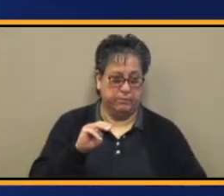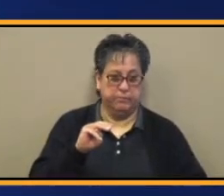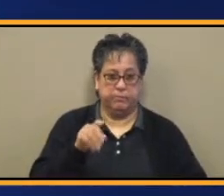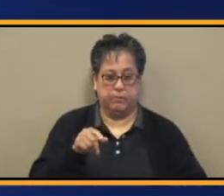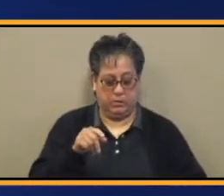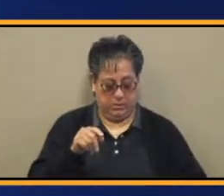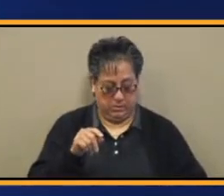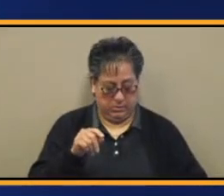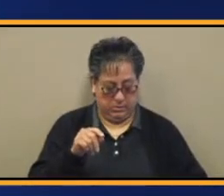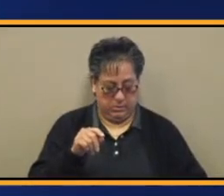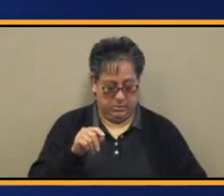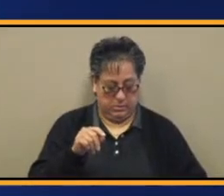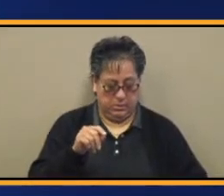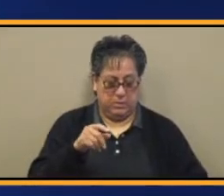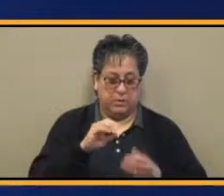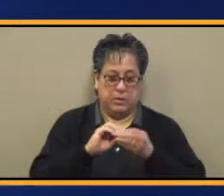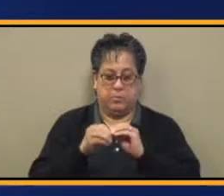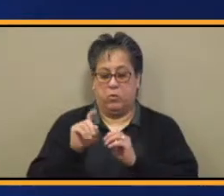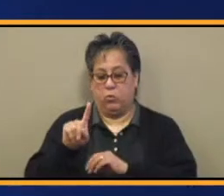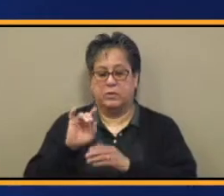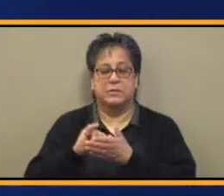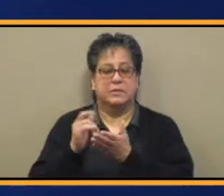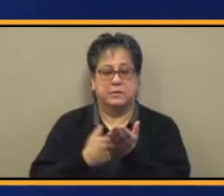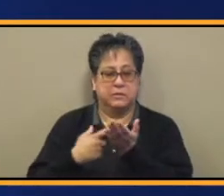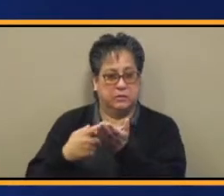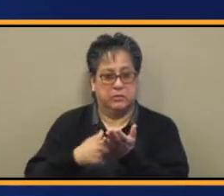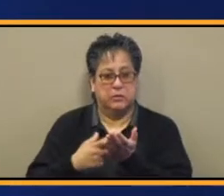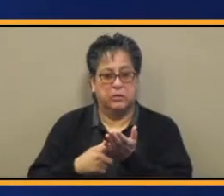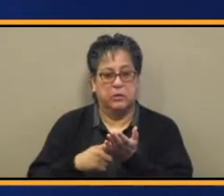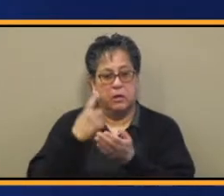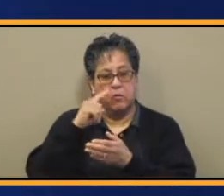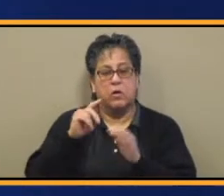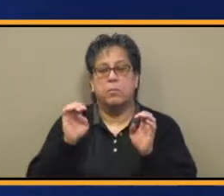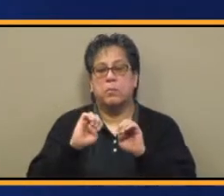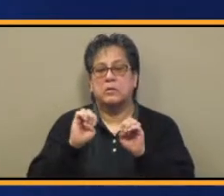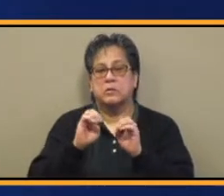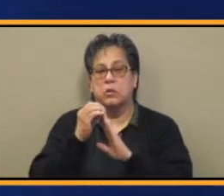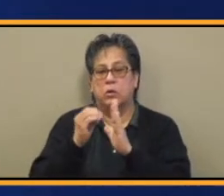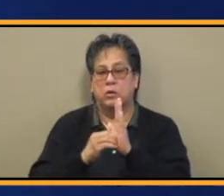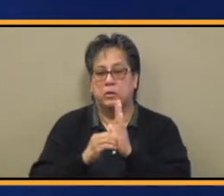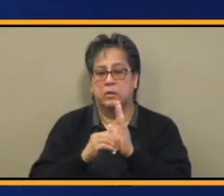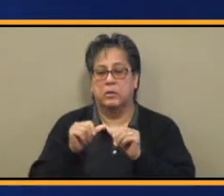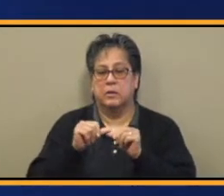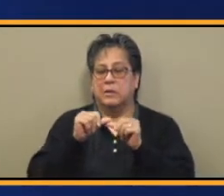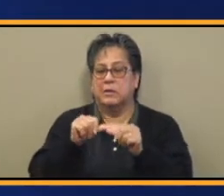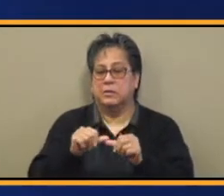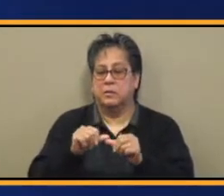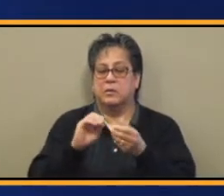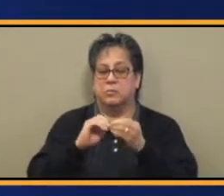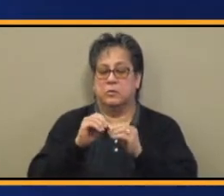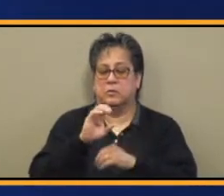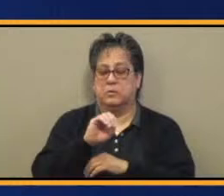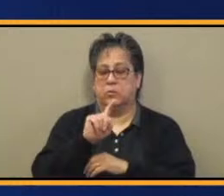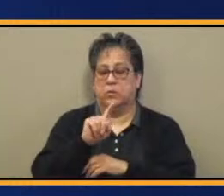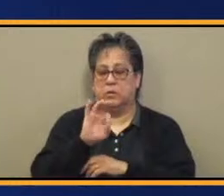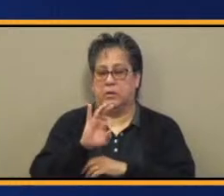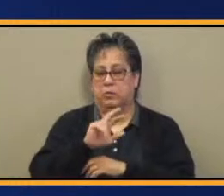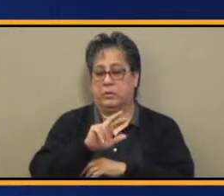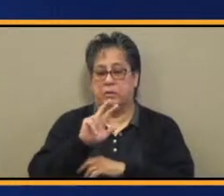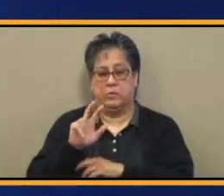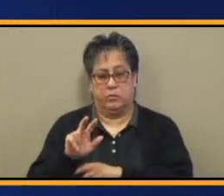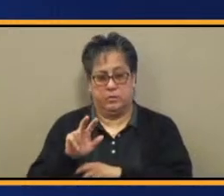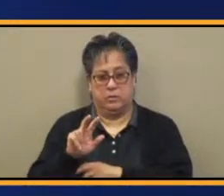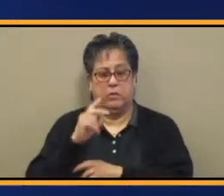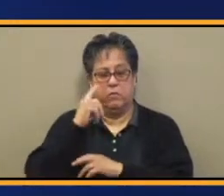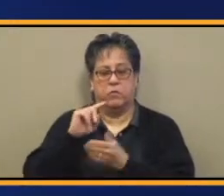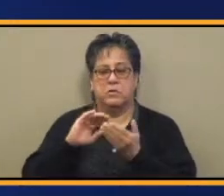Agenda item number one is discussion and action on an emergency ordinance extending emergency ordinance number 019333,